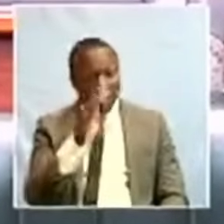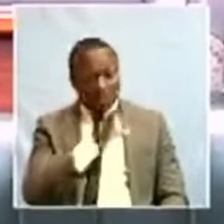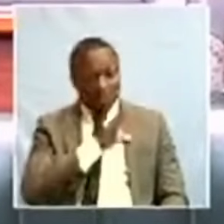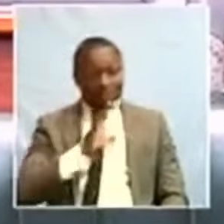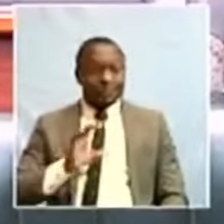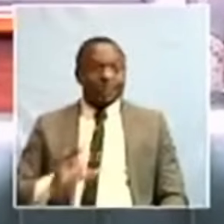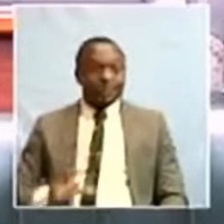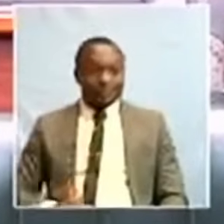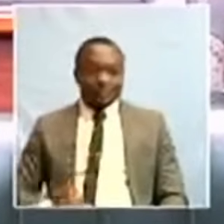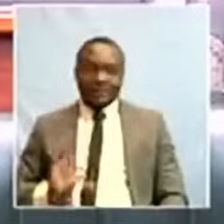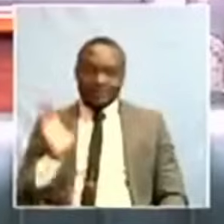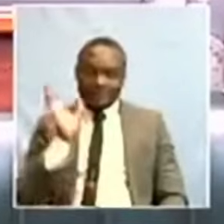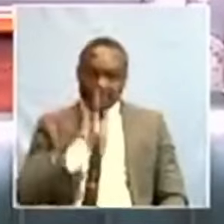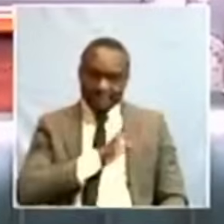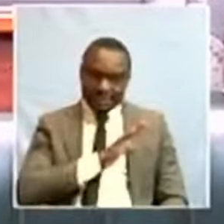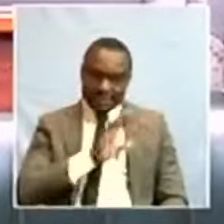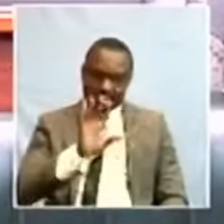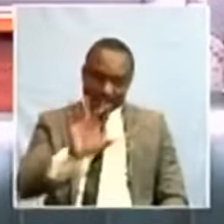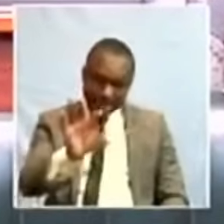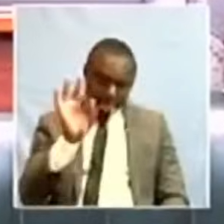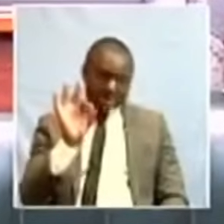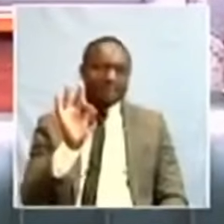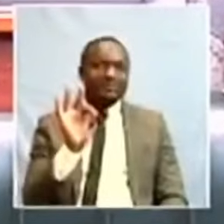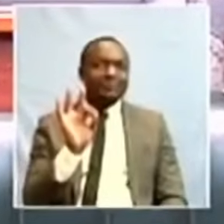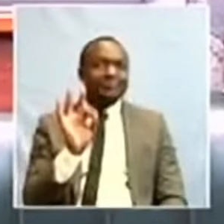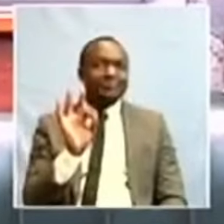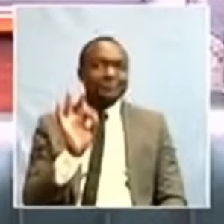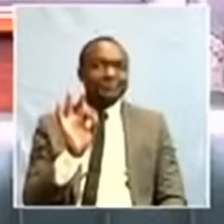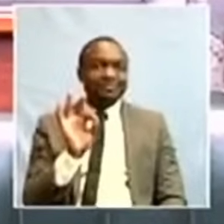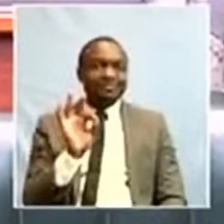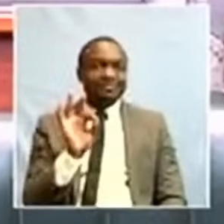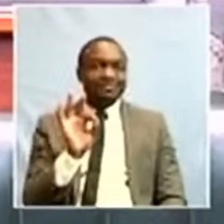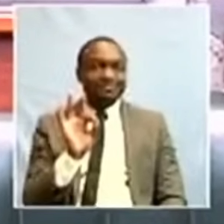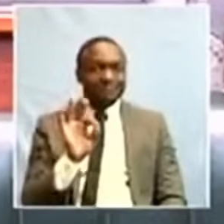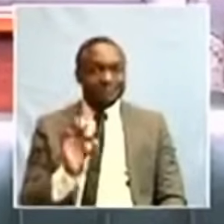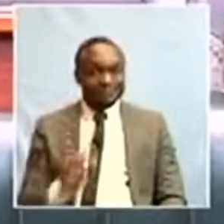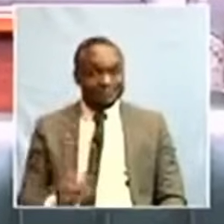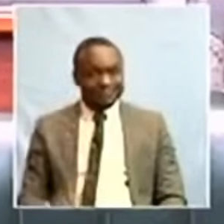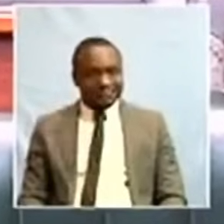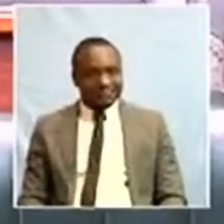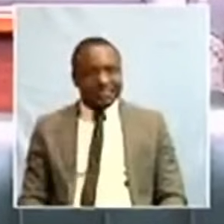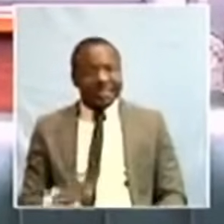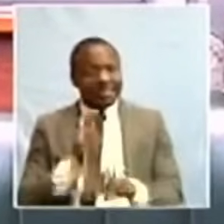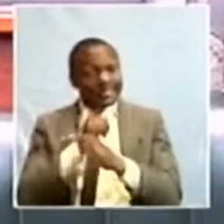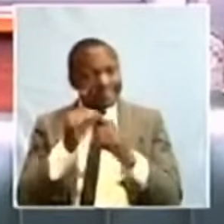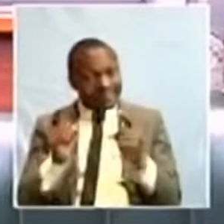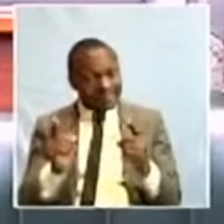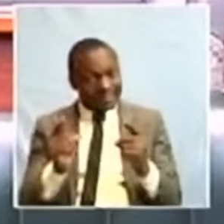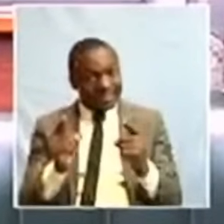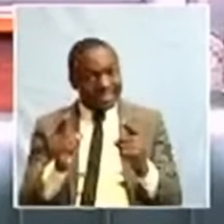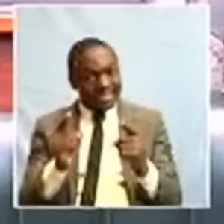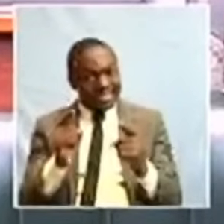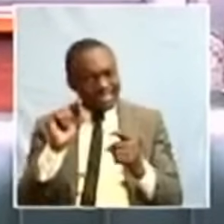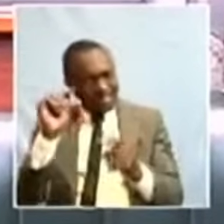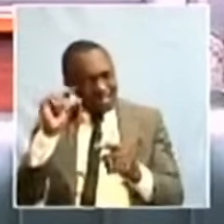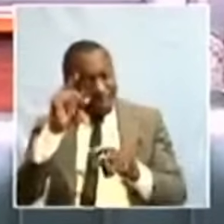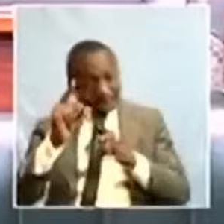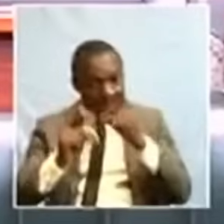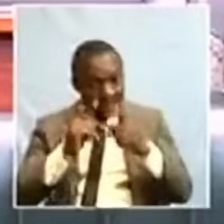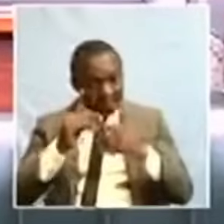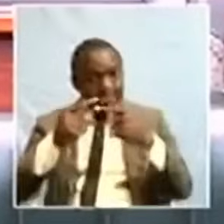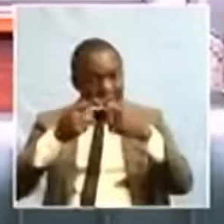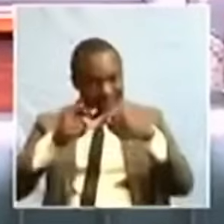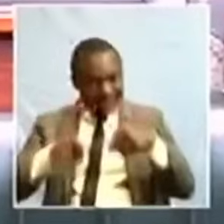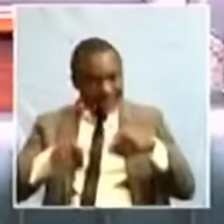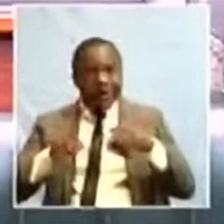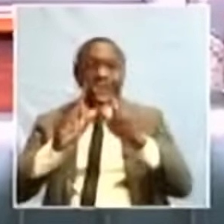contractor has been selected. And therefore, it's just the little processes that are going on.